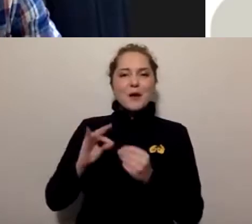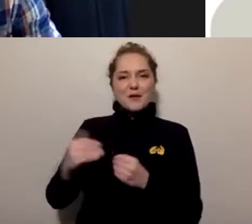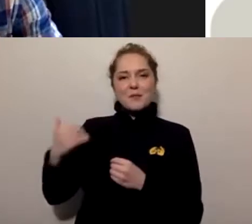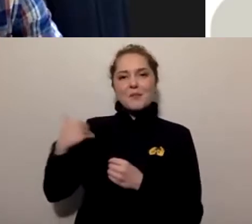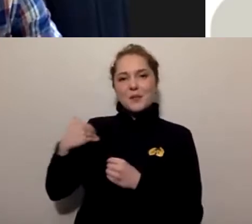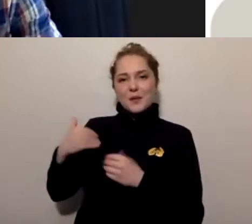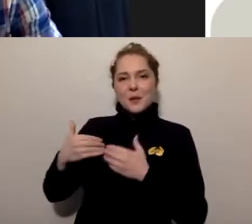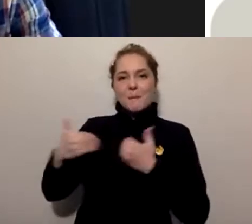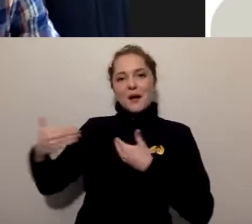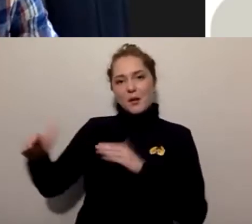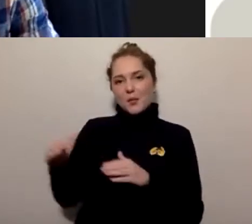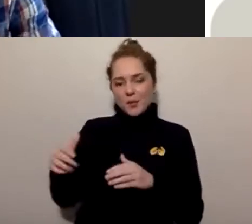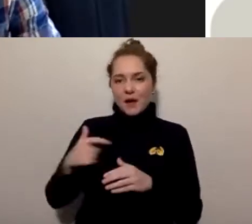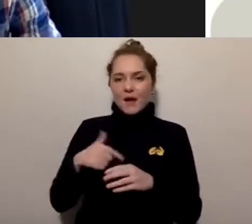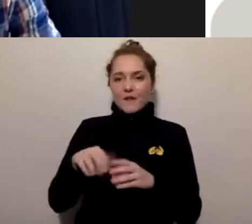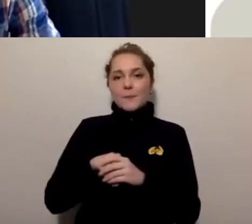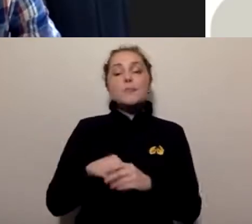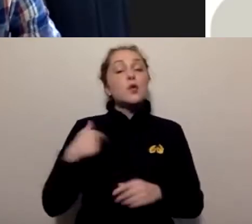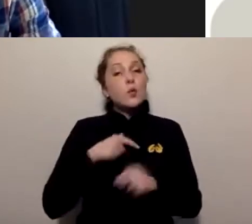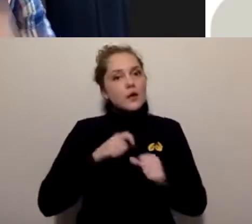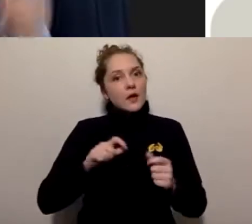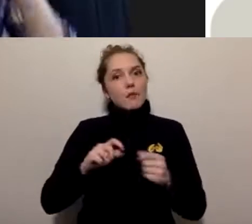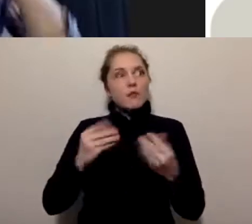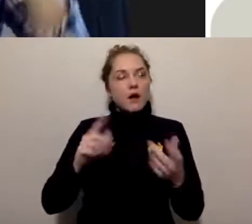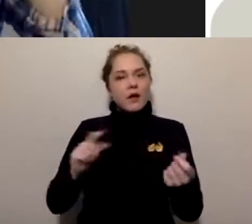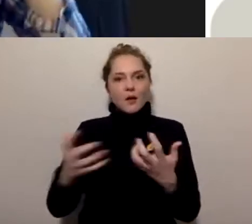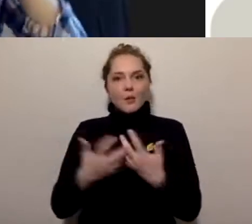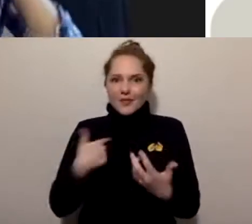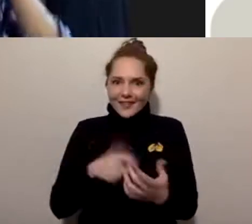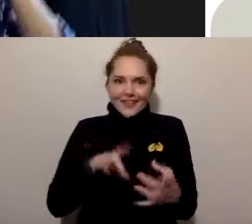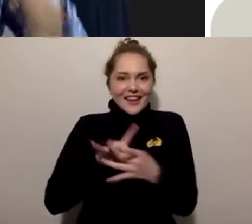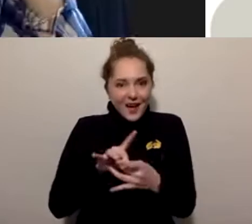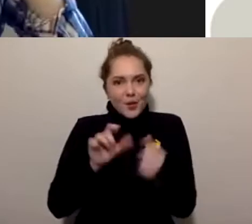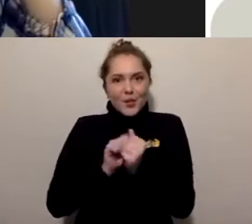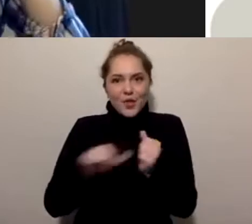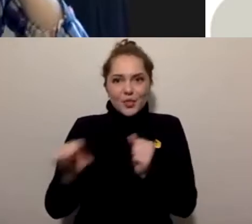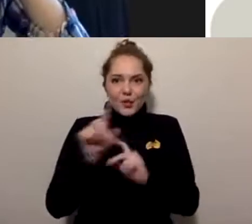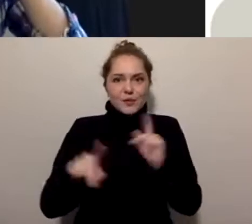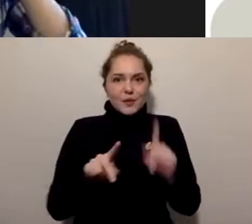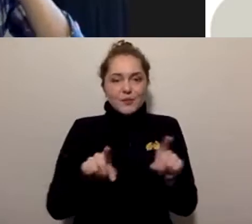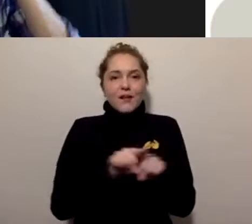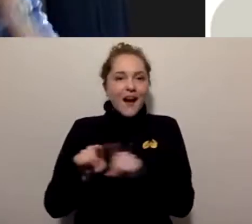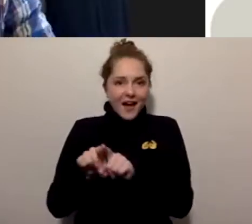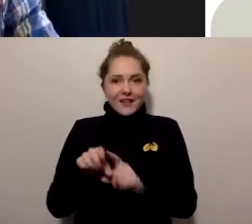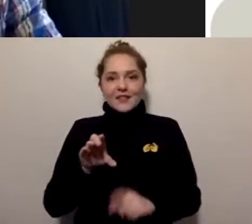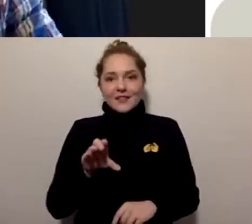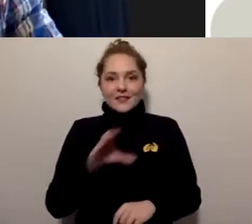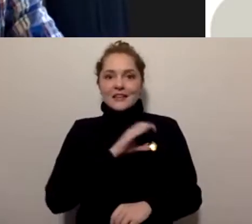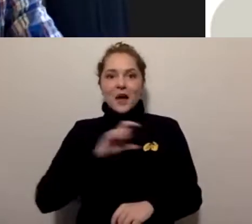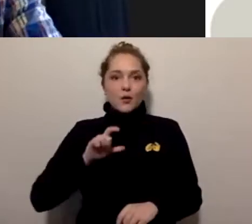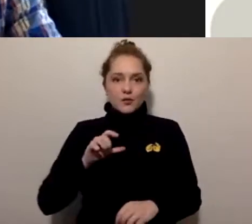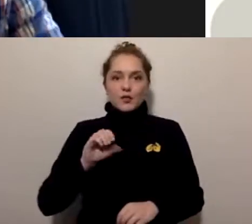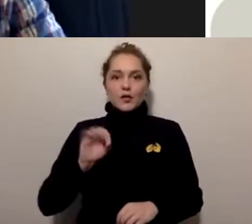was in, so that we can accommodate them. And we need to be connected with those individuals as a council office. We need to know who they